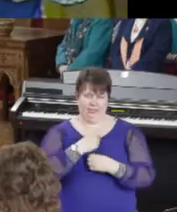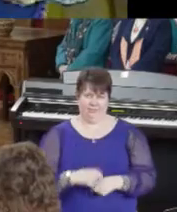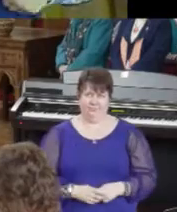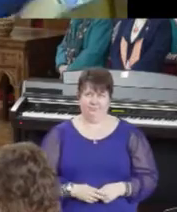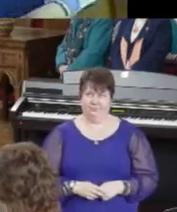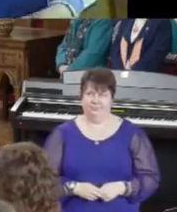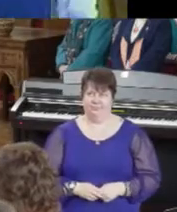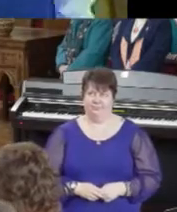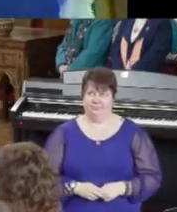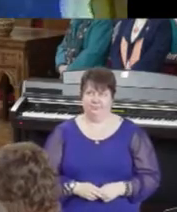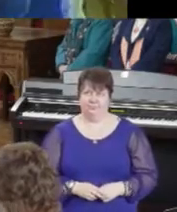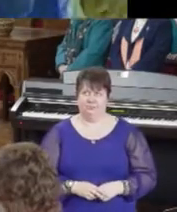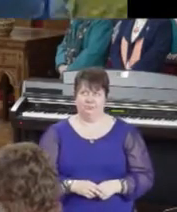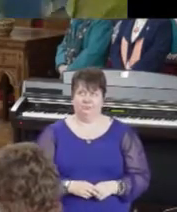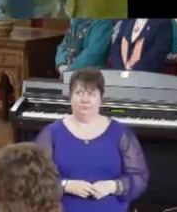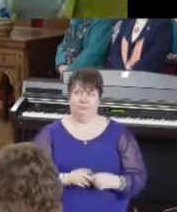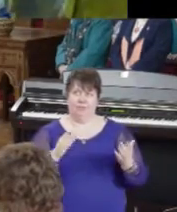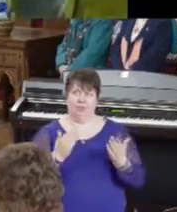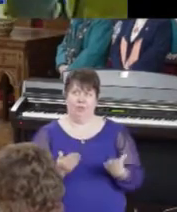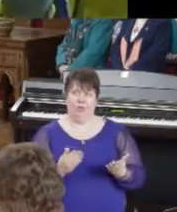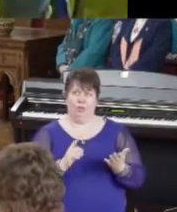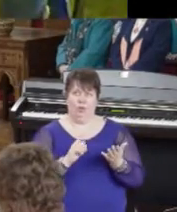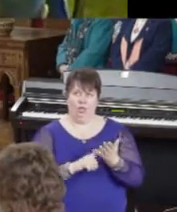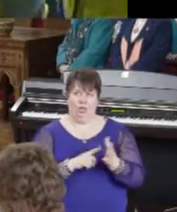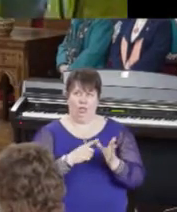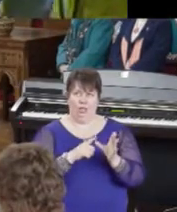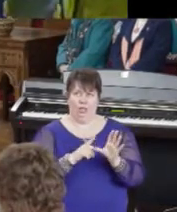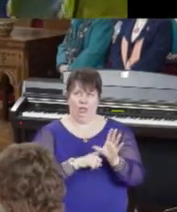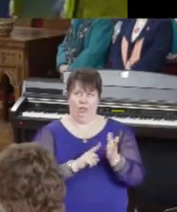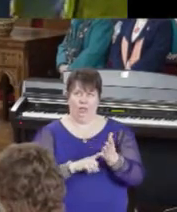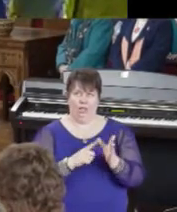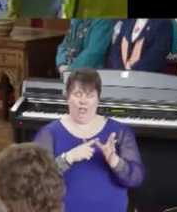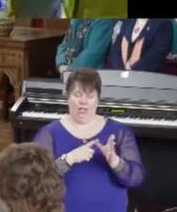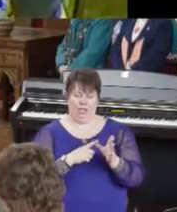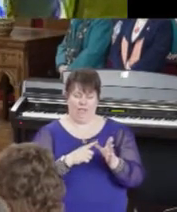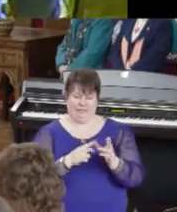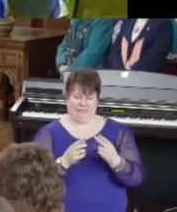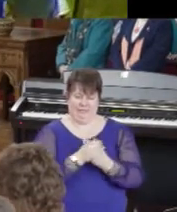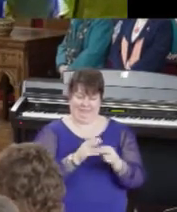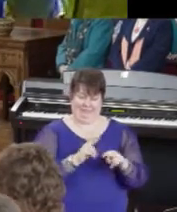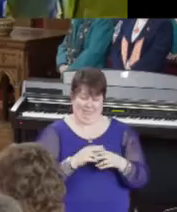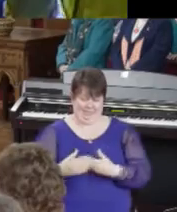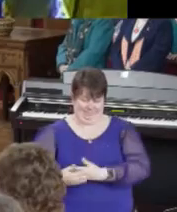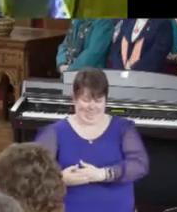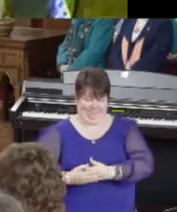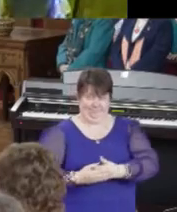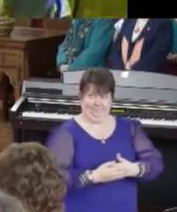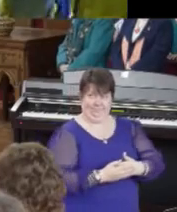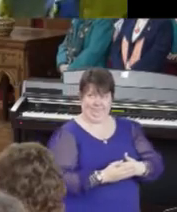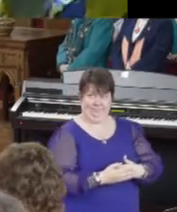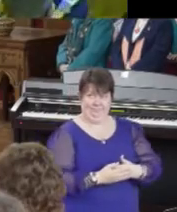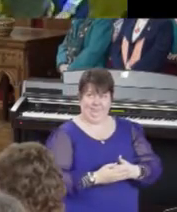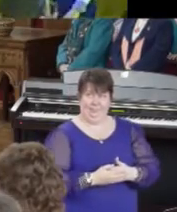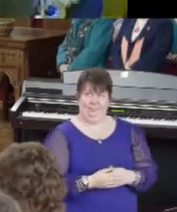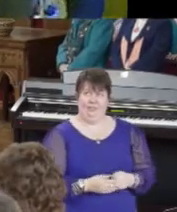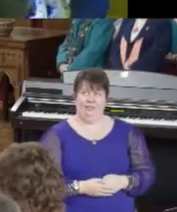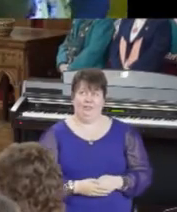waistcoat? Now, Layla, you're going to come over beside me with Daddy. You just hold on to Daddy, I think. That might be